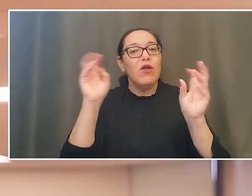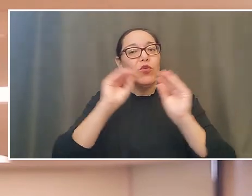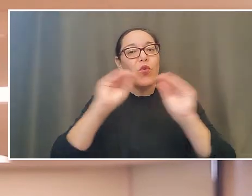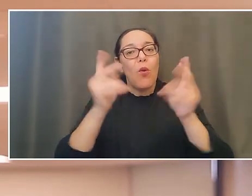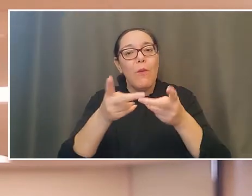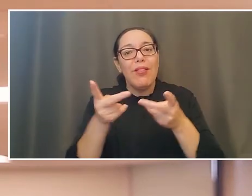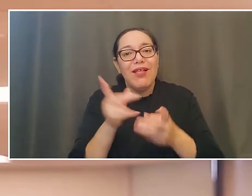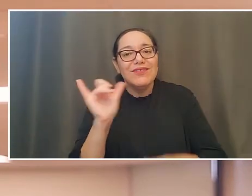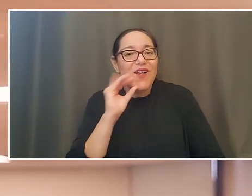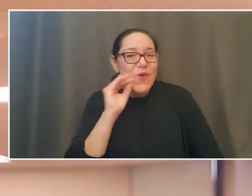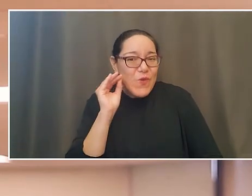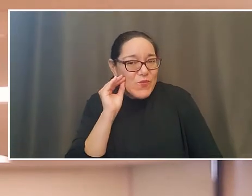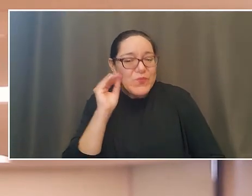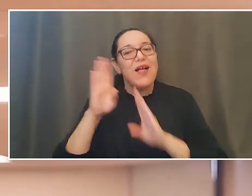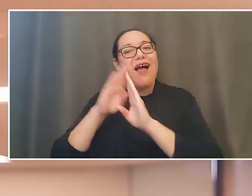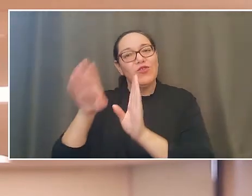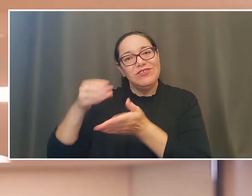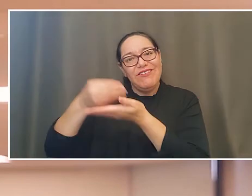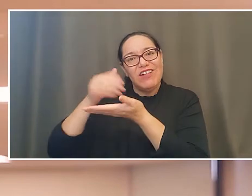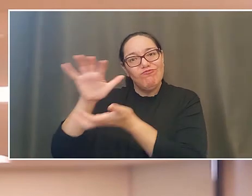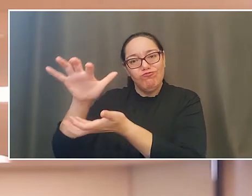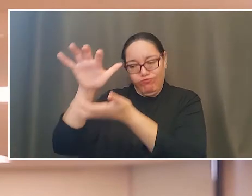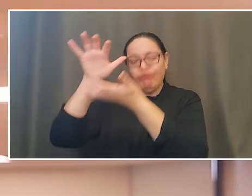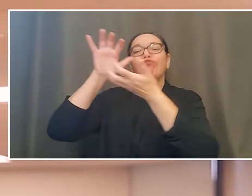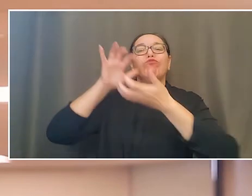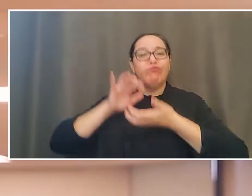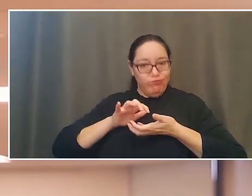development funds and were awarded